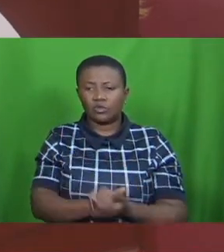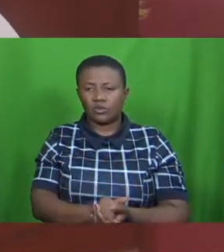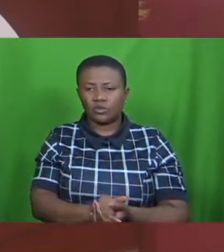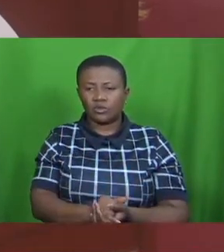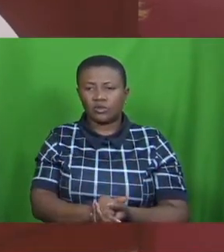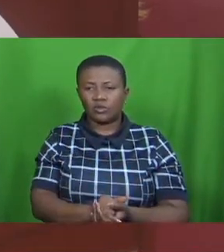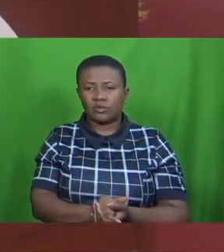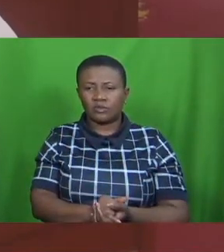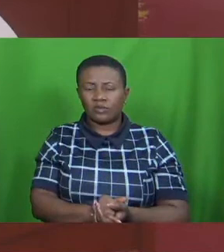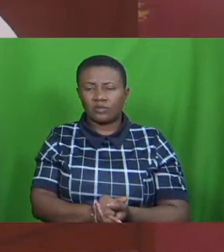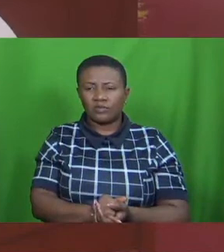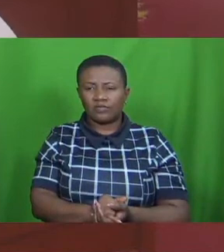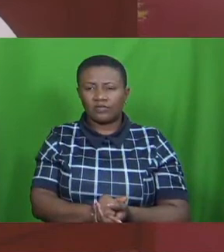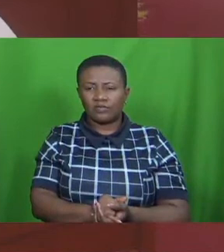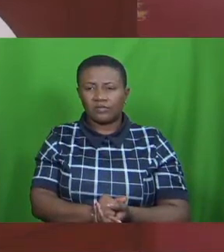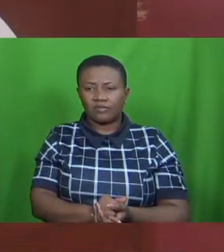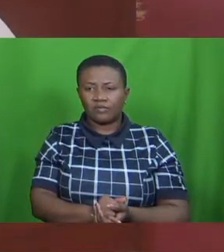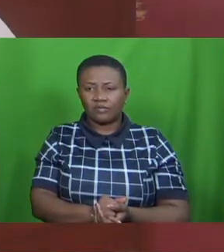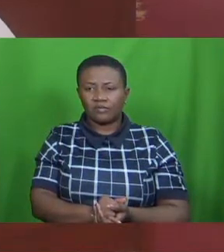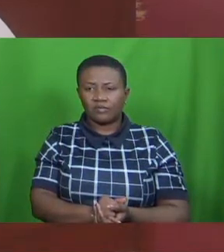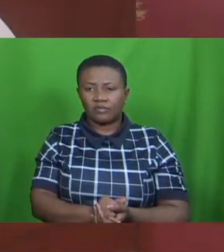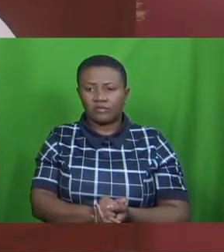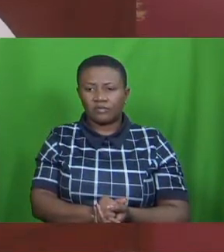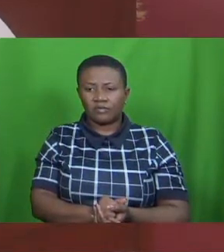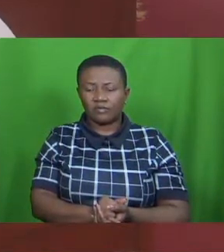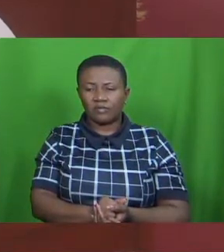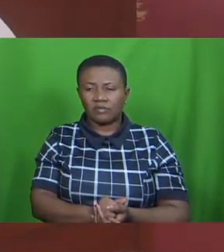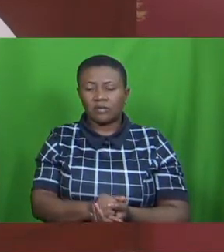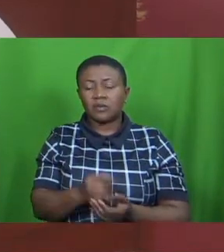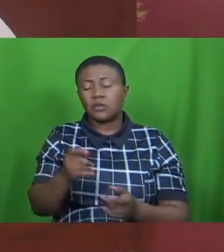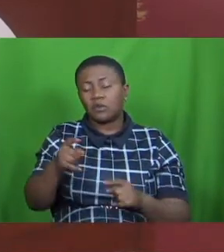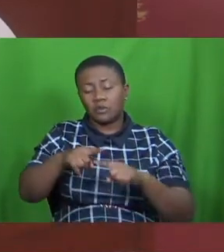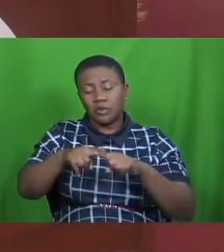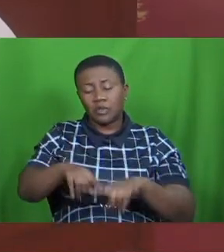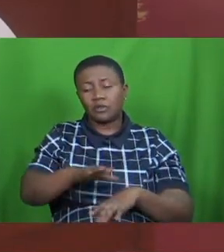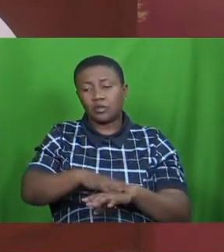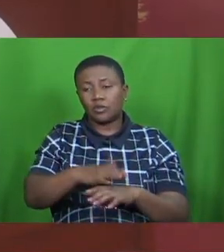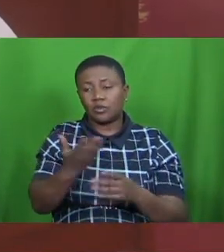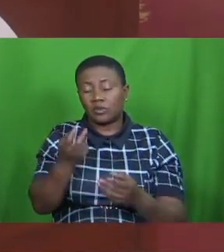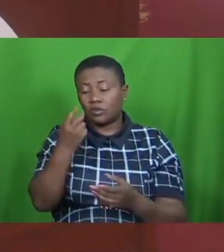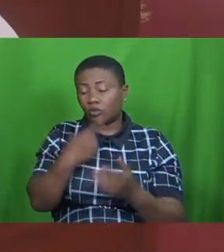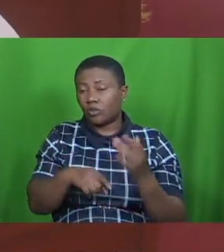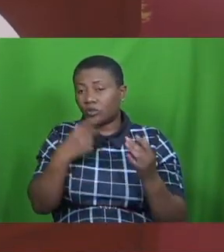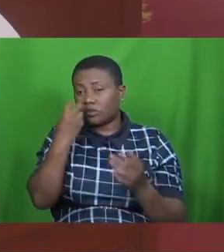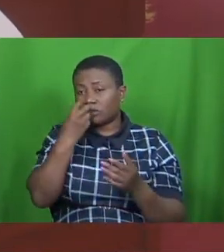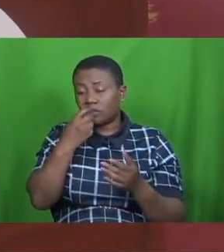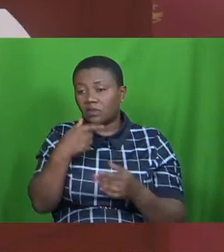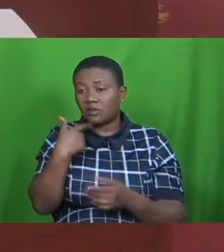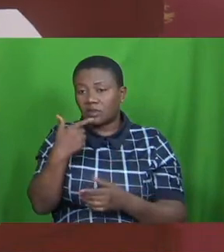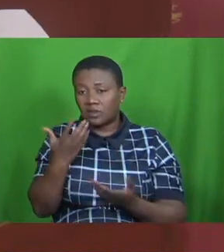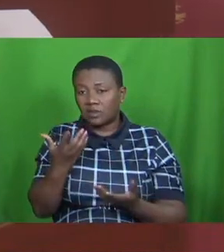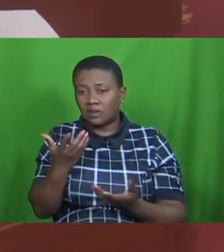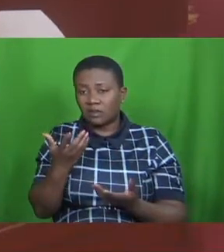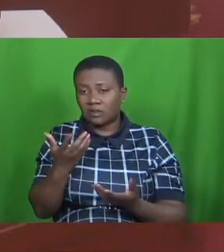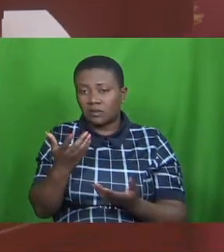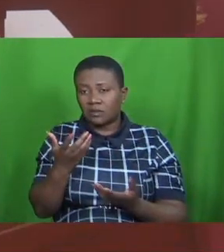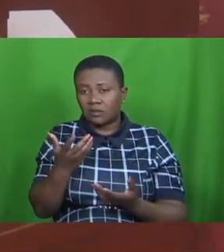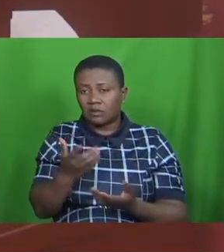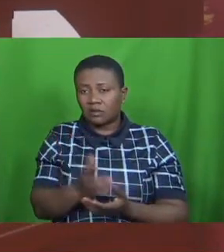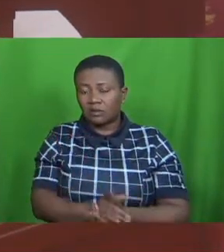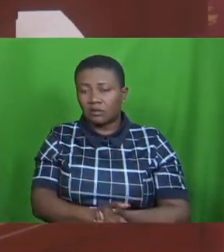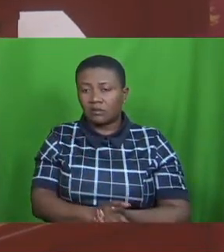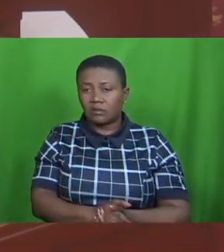Speaker's overriding direction, I propose that we use the interim to take that